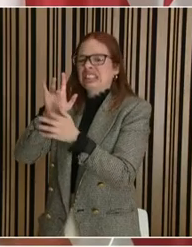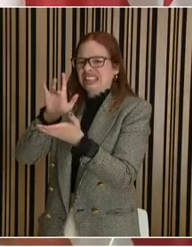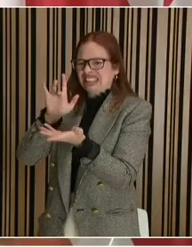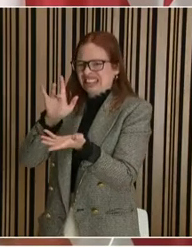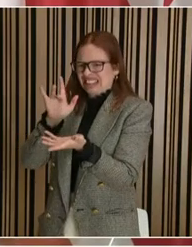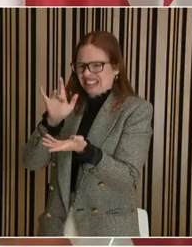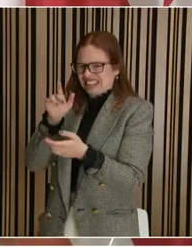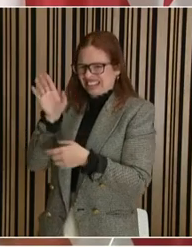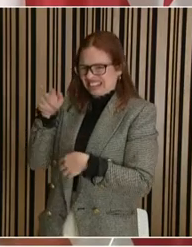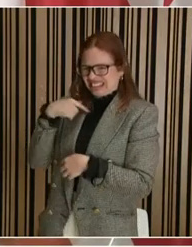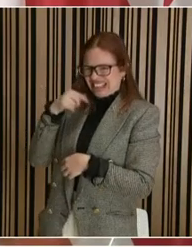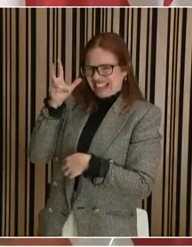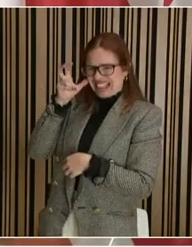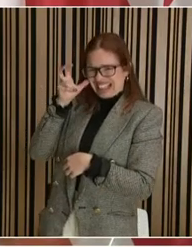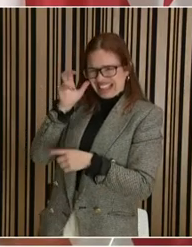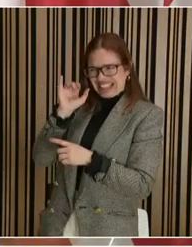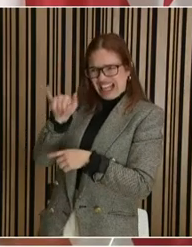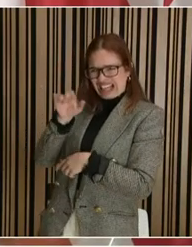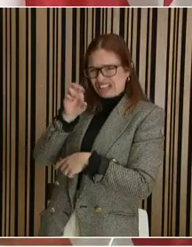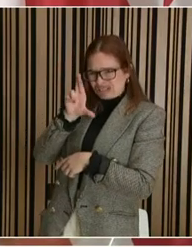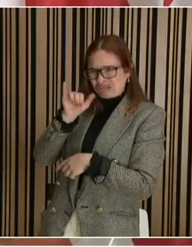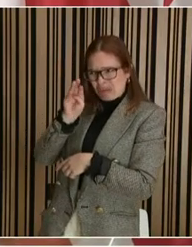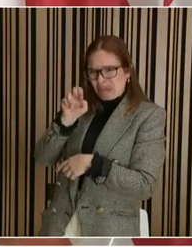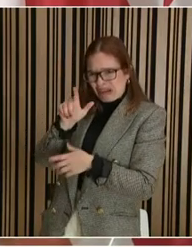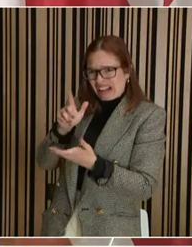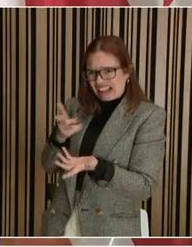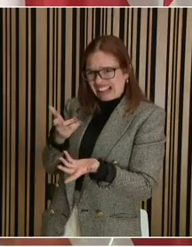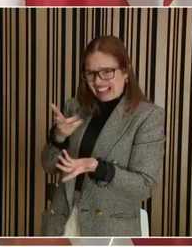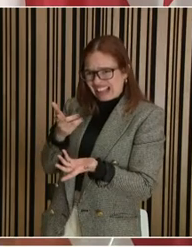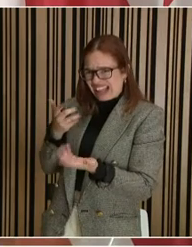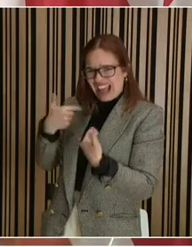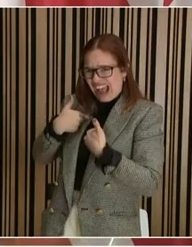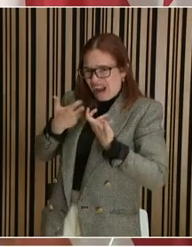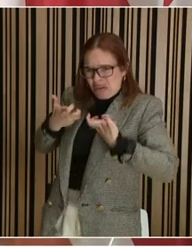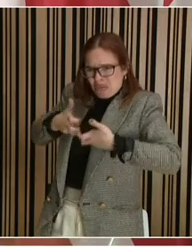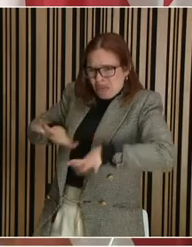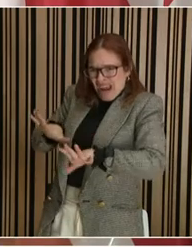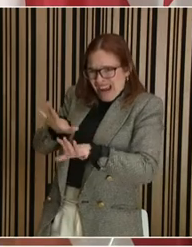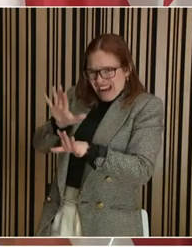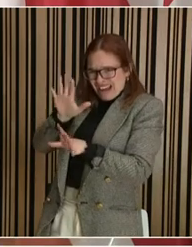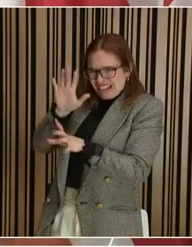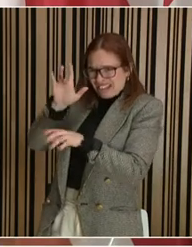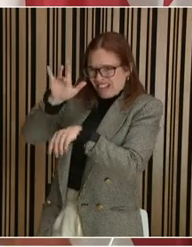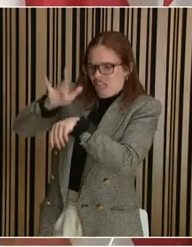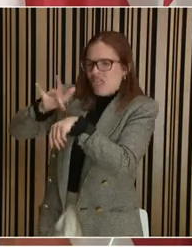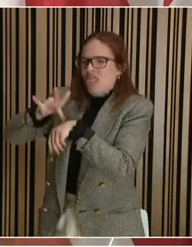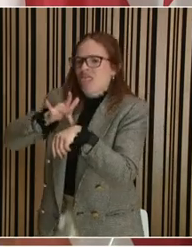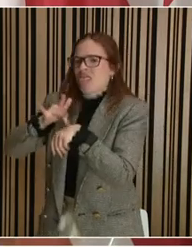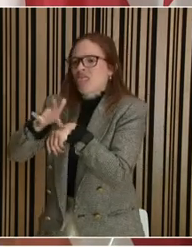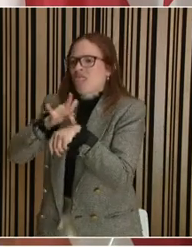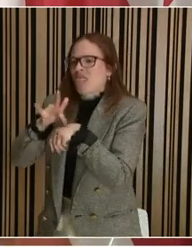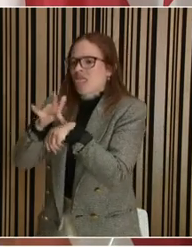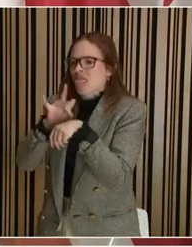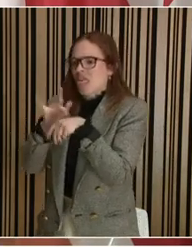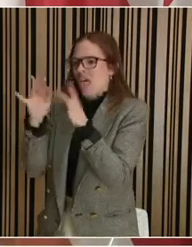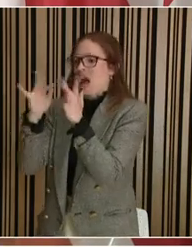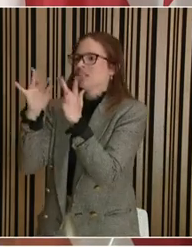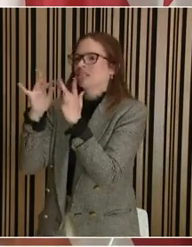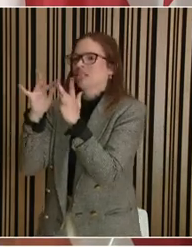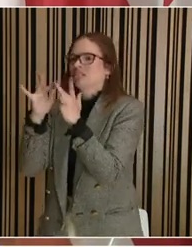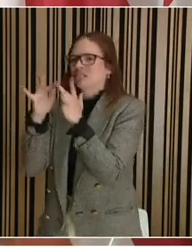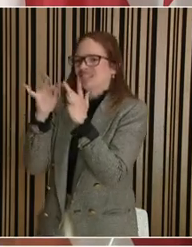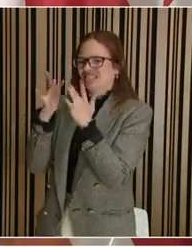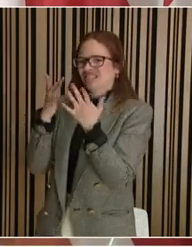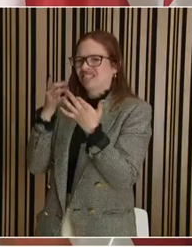law degrees. Is unwanted sexual contact criminal behavior? I hate to say, I